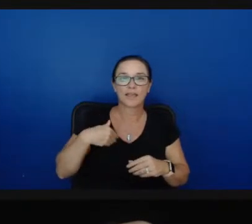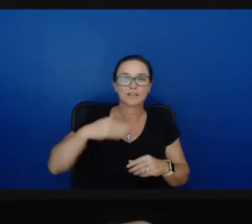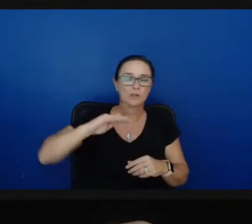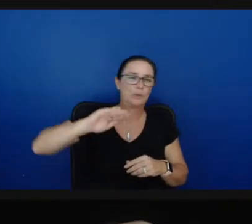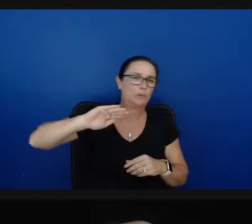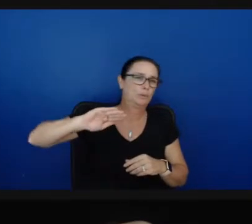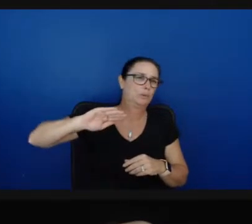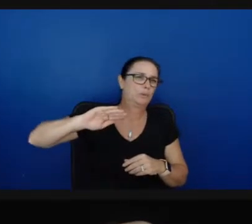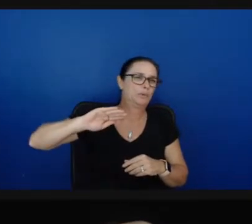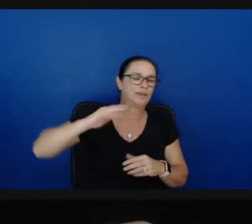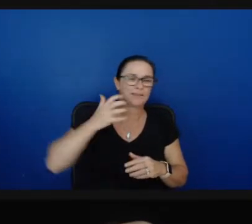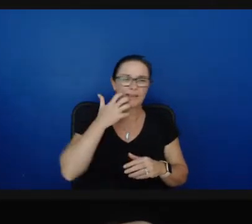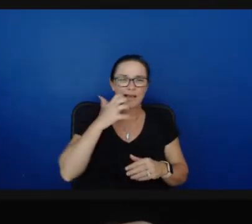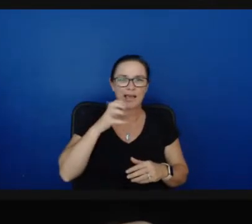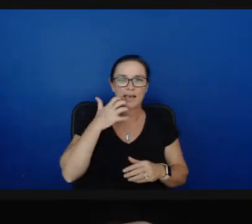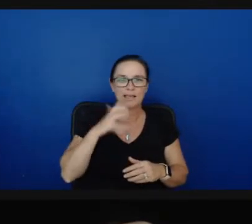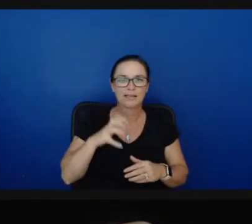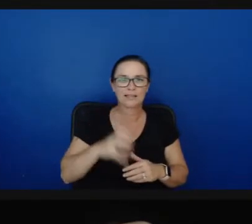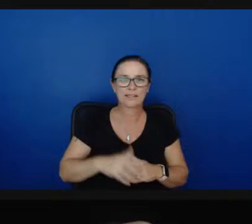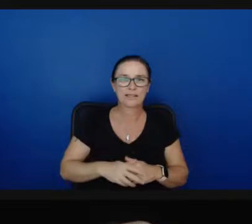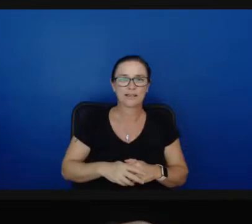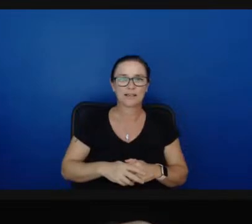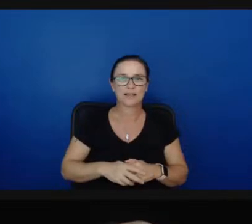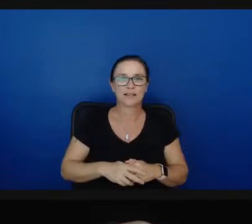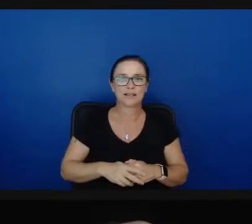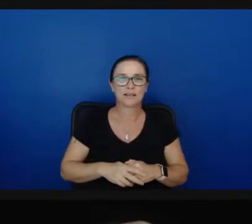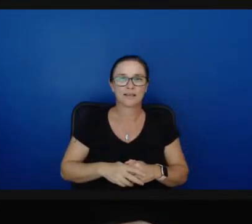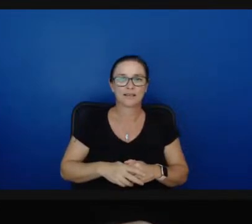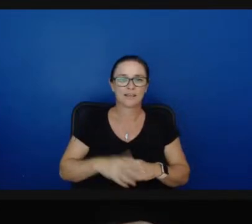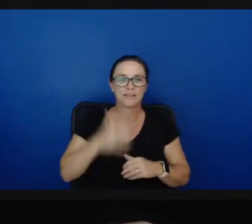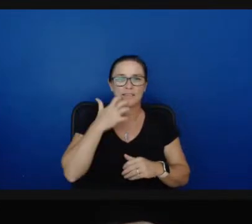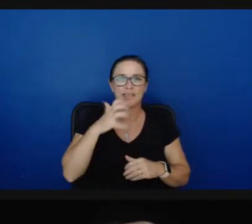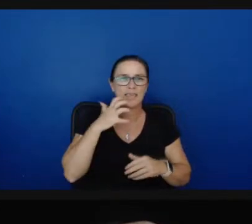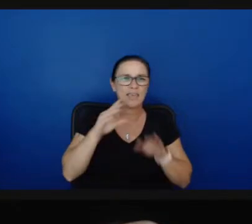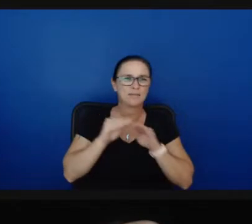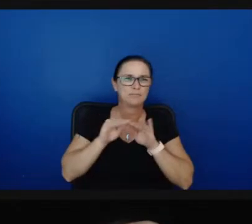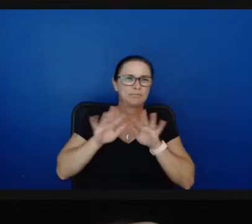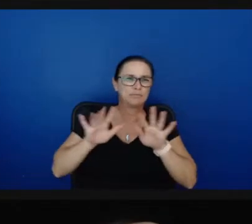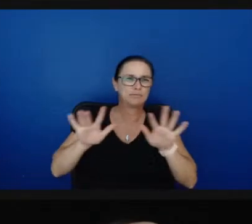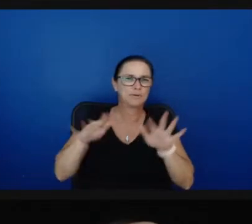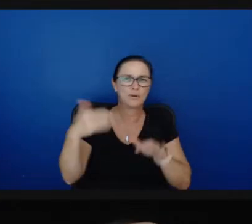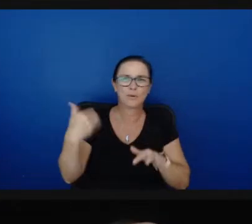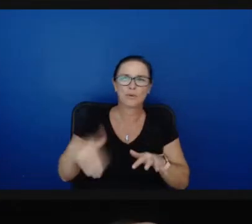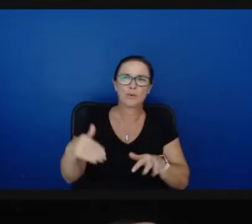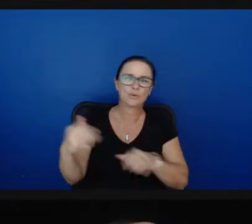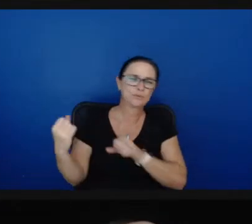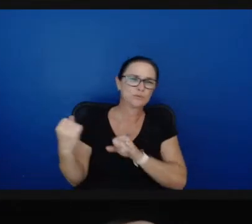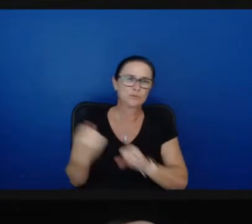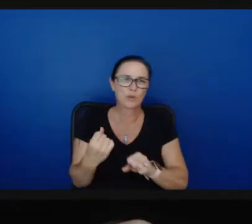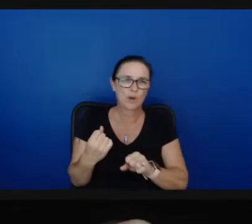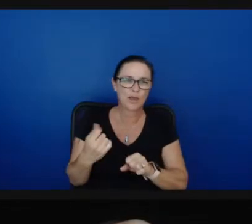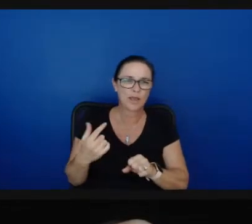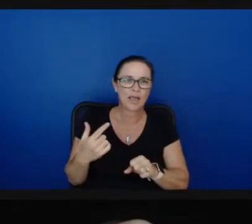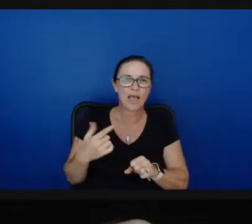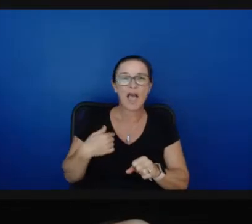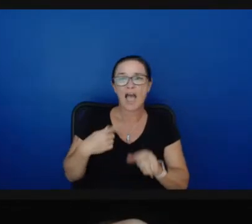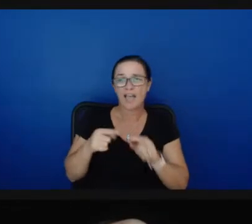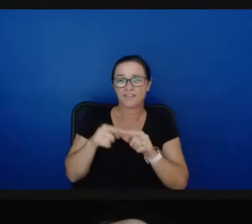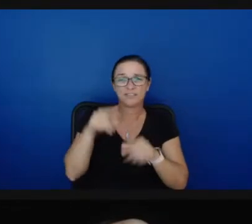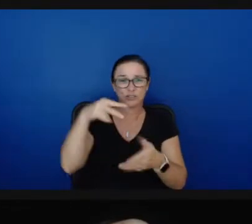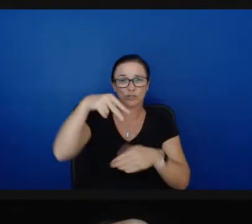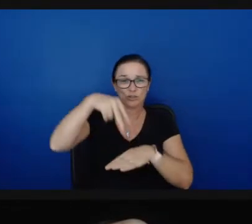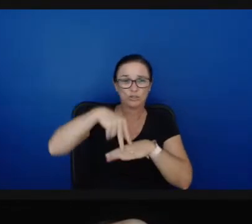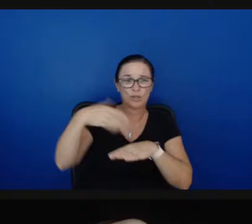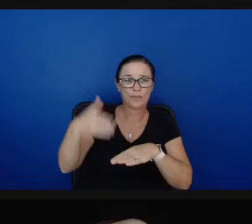heat. So he actually is not the heat coming out of these chimneys of lava is intense. I've been about this far away before and had my